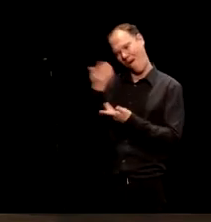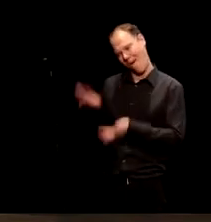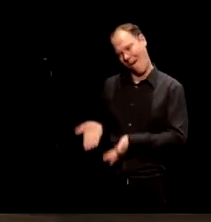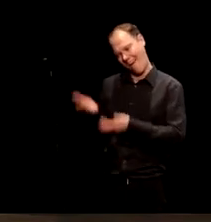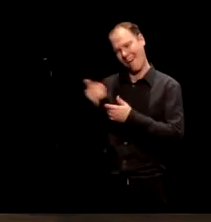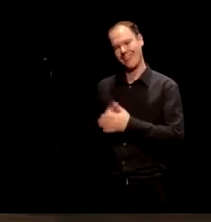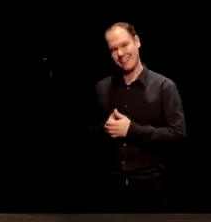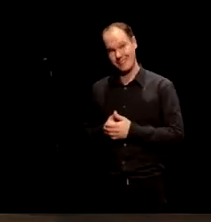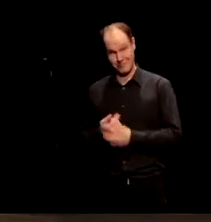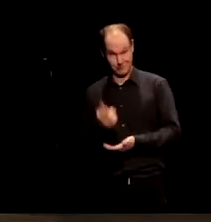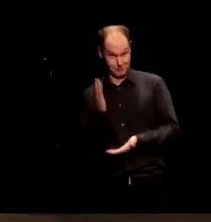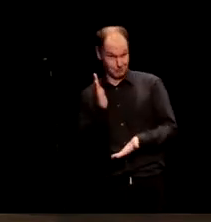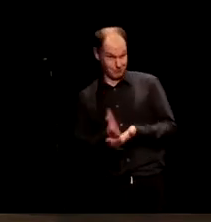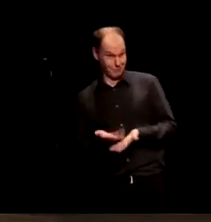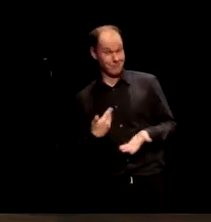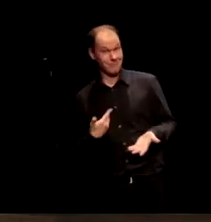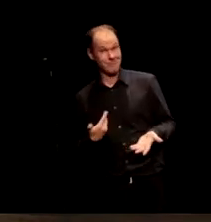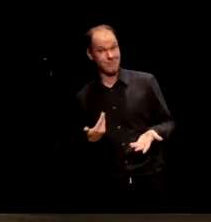know. Am I?